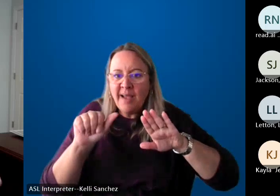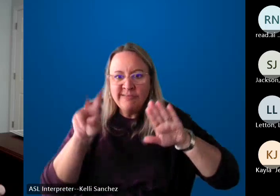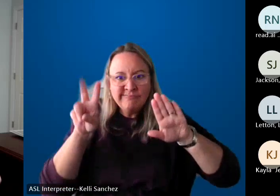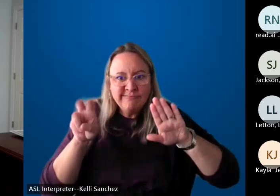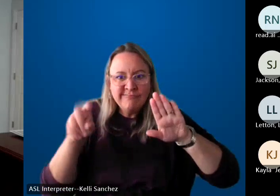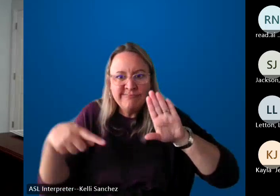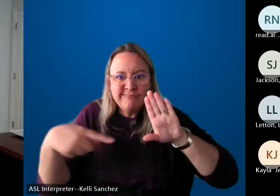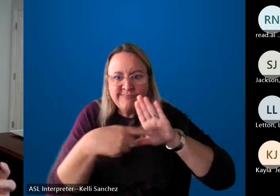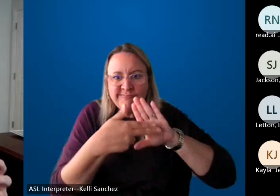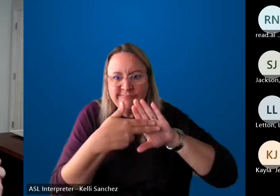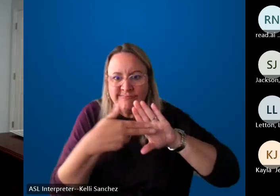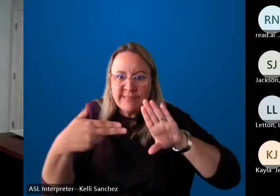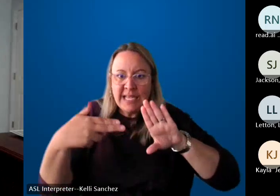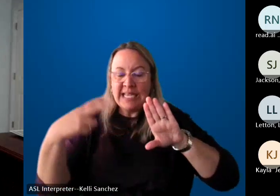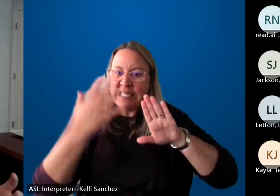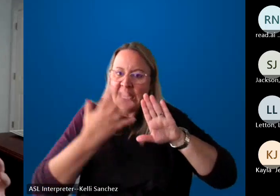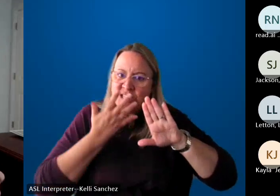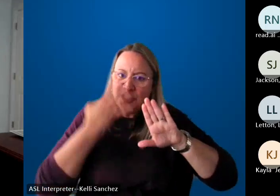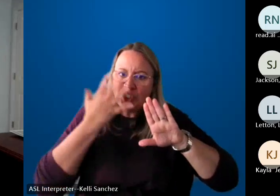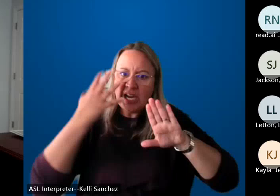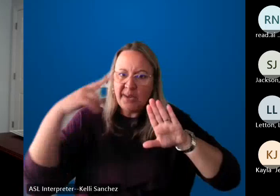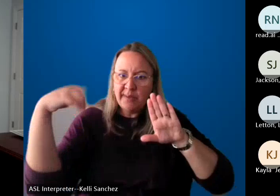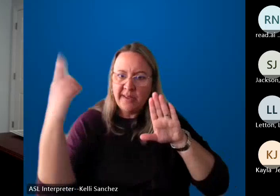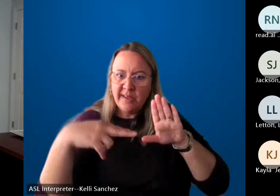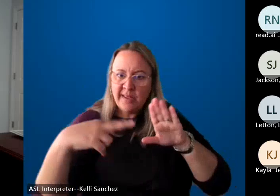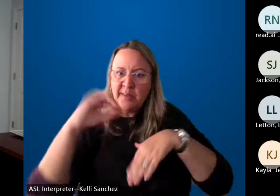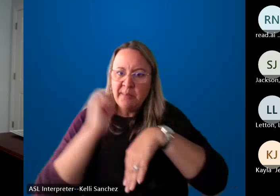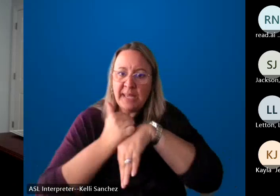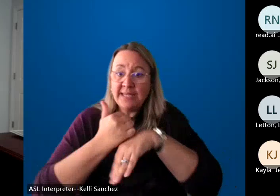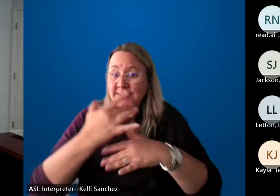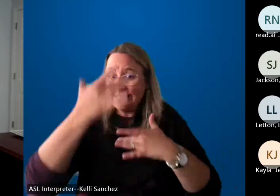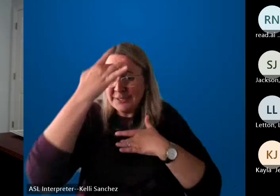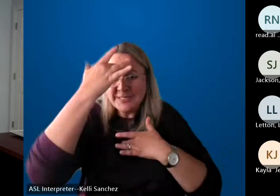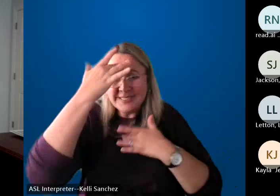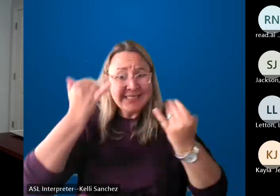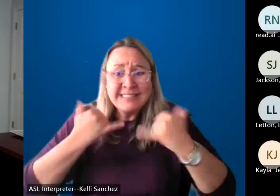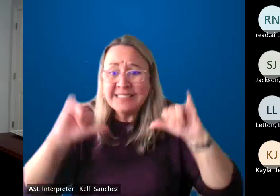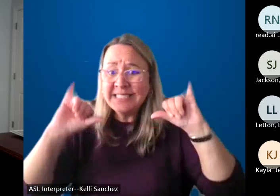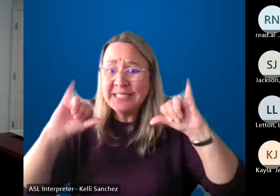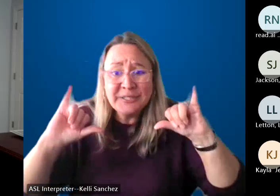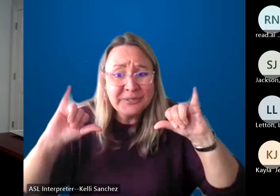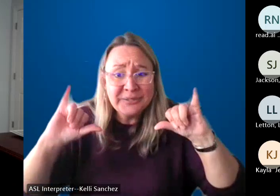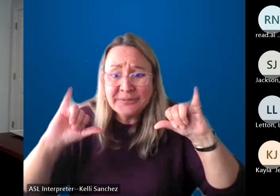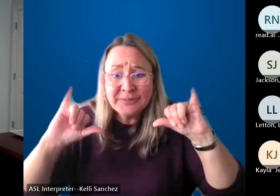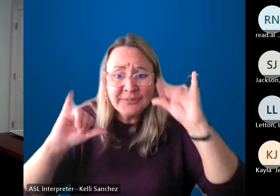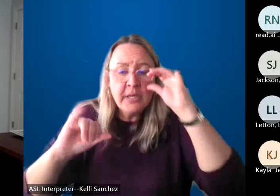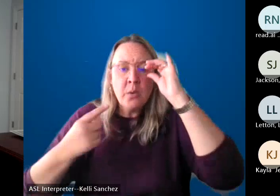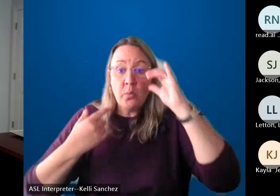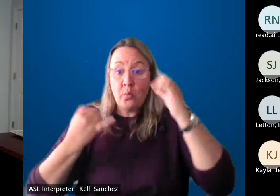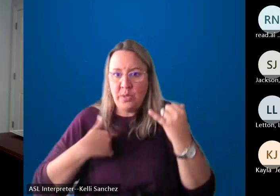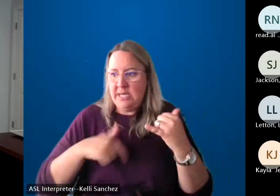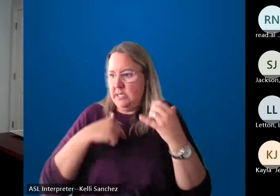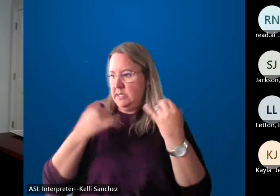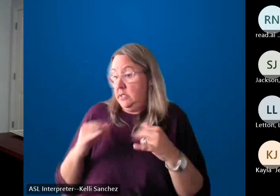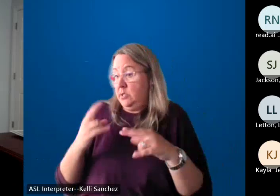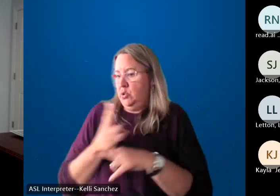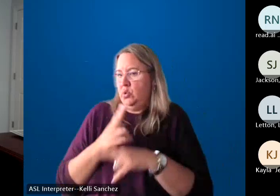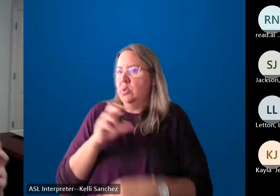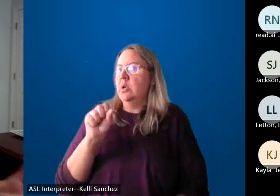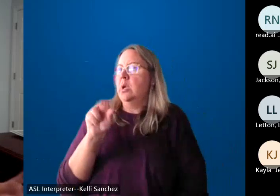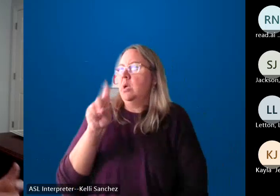a shame-based illness. And we still believe that substance use